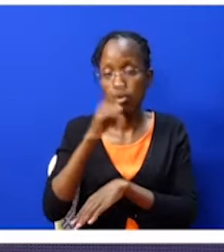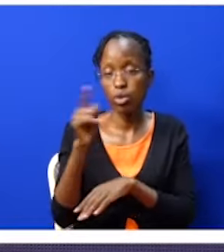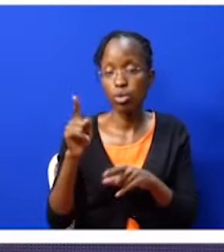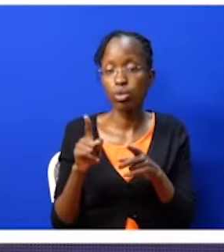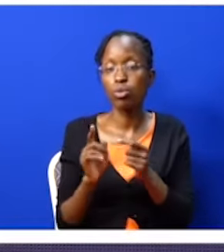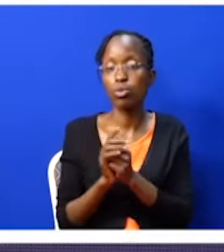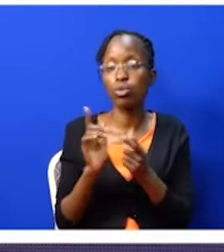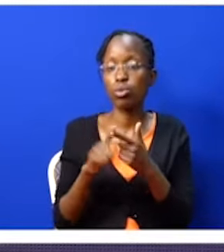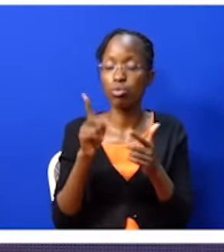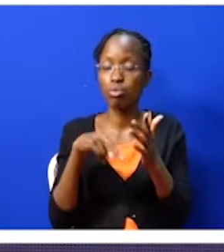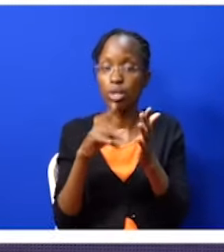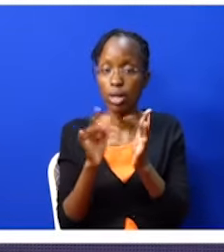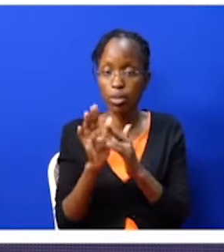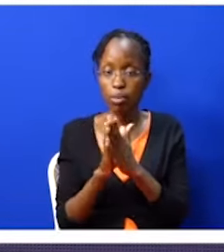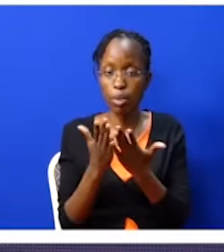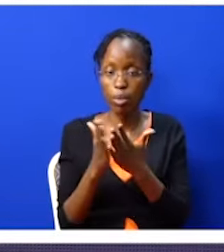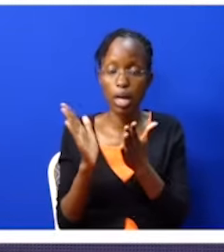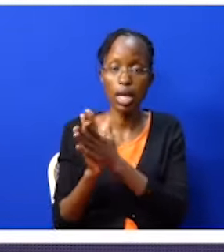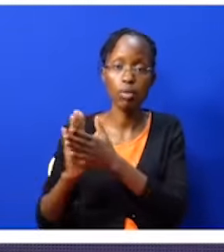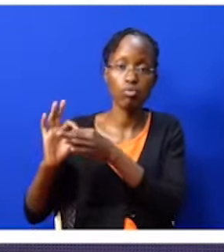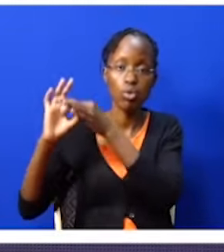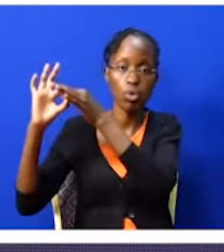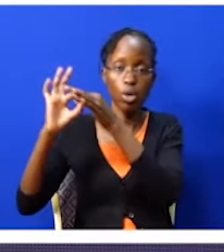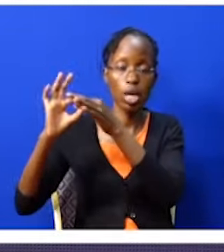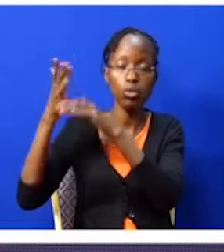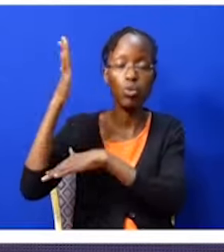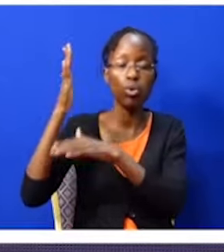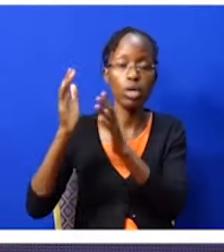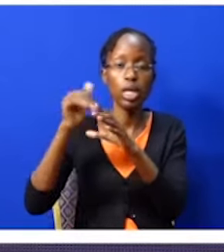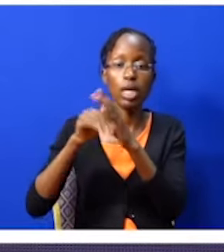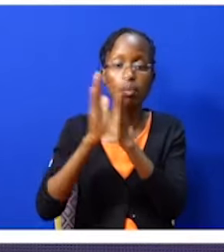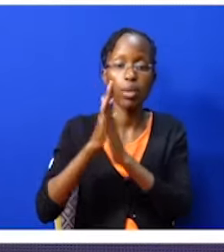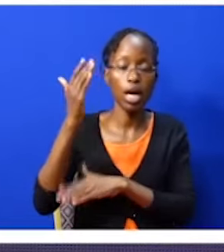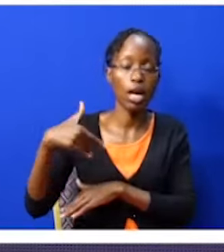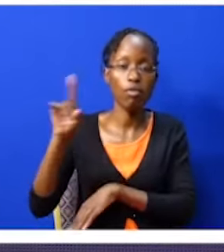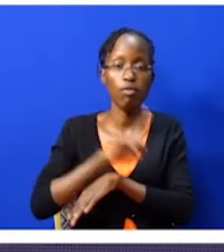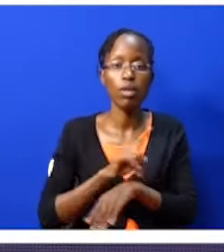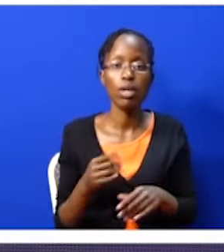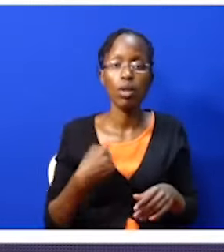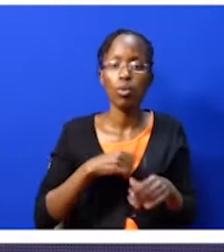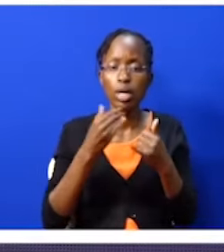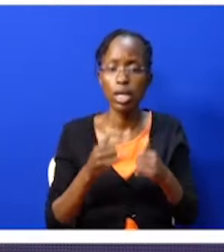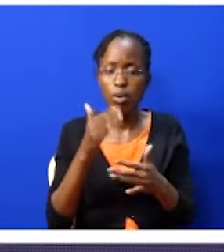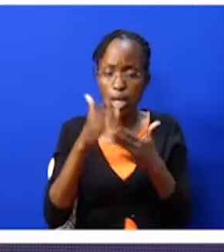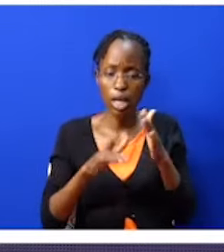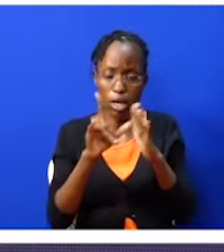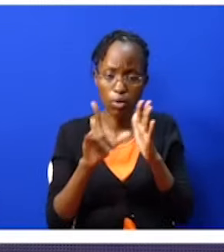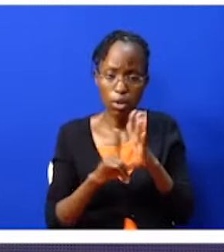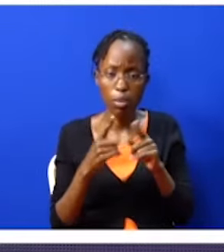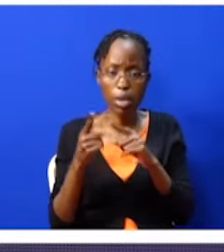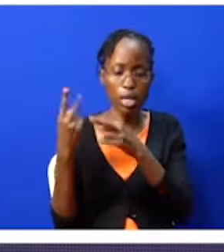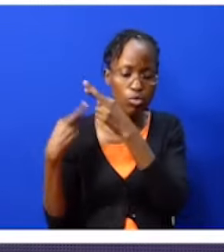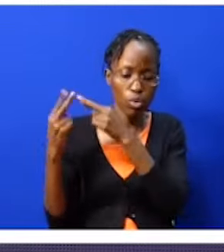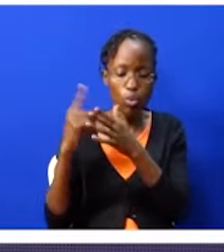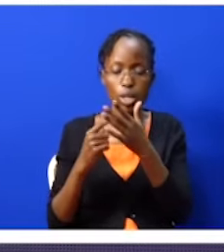start a habit of reading the Bible and connecting to God in prayer every day. Now, we're coming to the end of our lesson, but let's review what